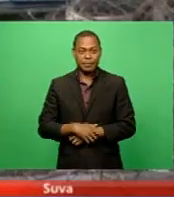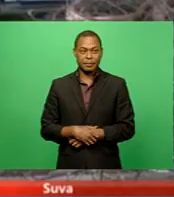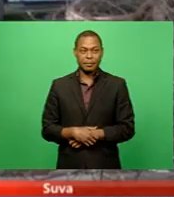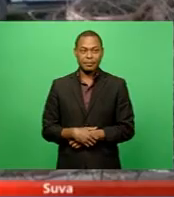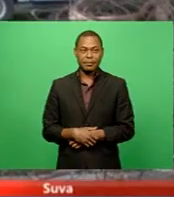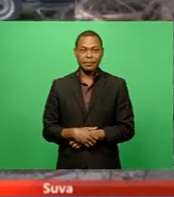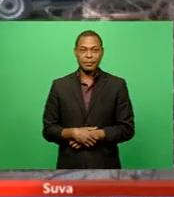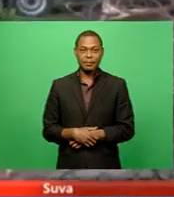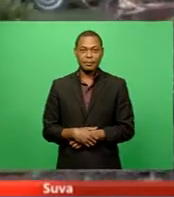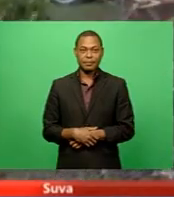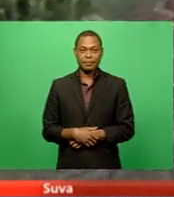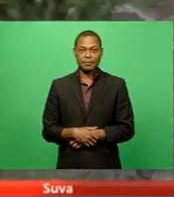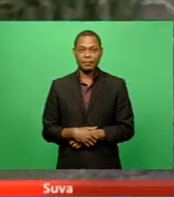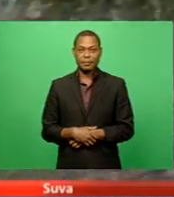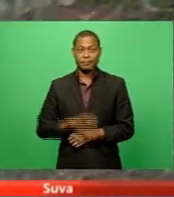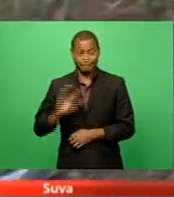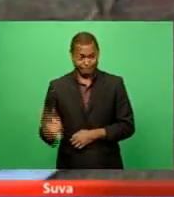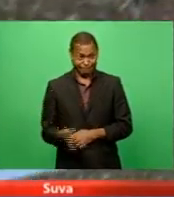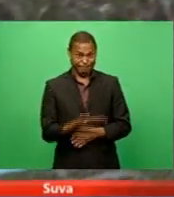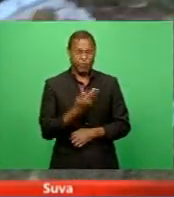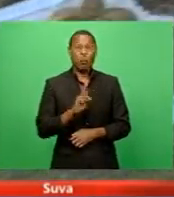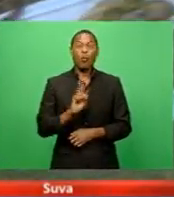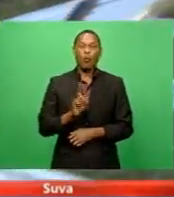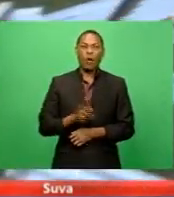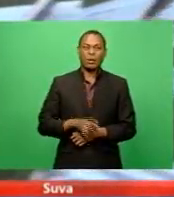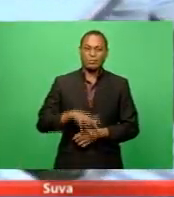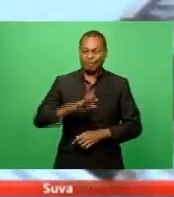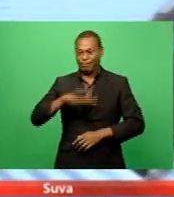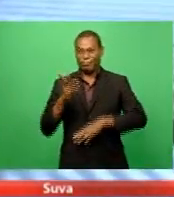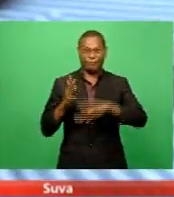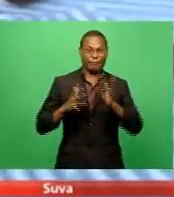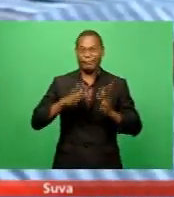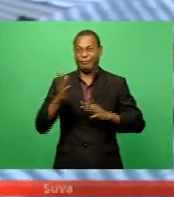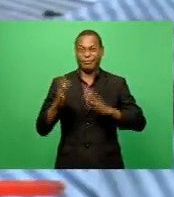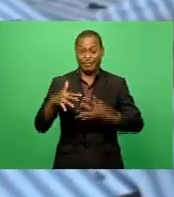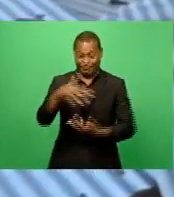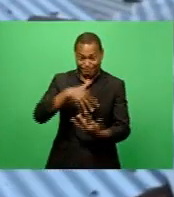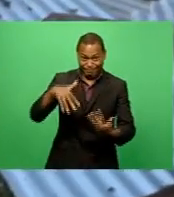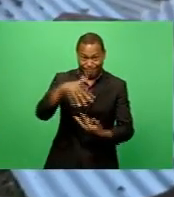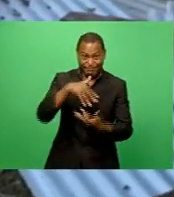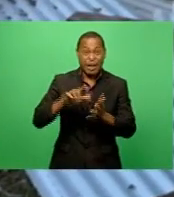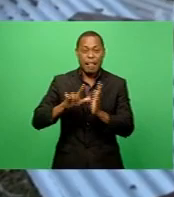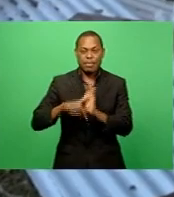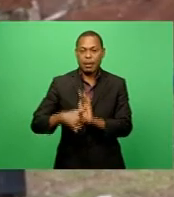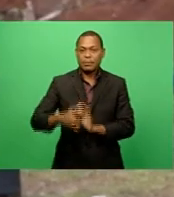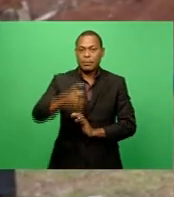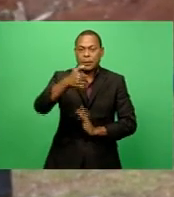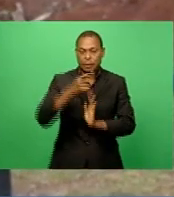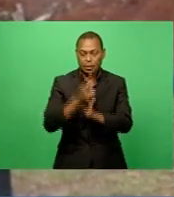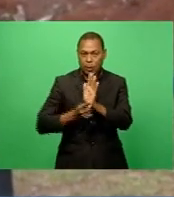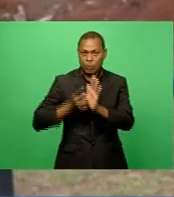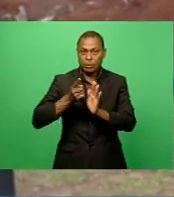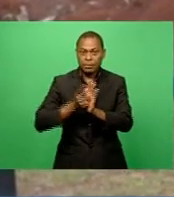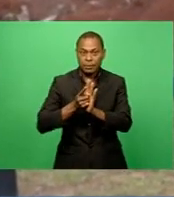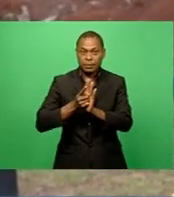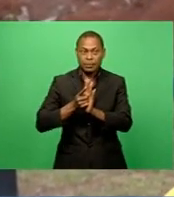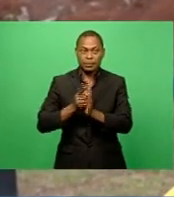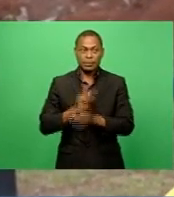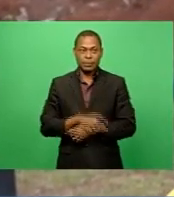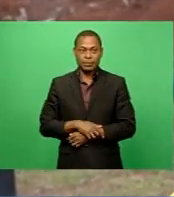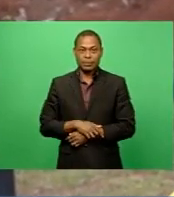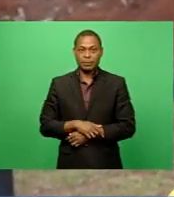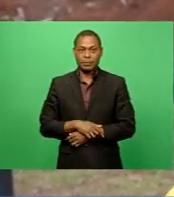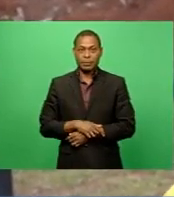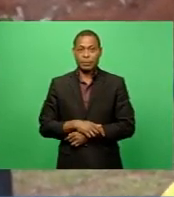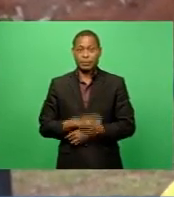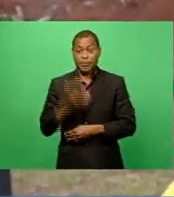Iron roofing blew like sheets of papers when TC Yasa battered Malawai Reketi for 6 hours. At around 7 in the evening,